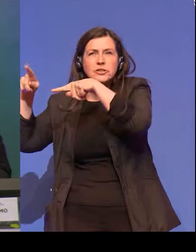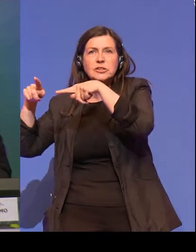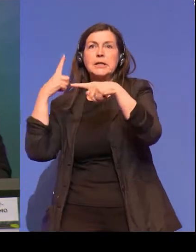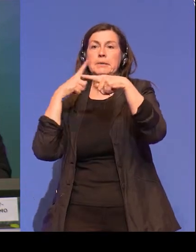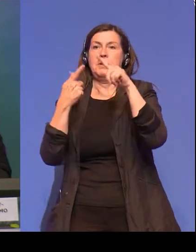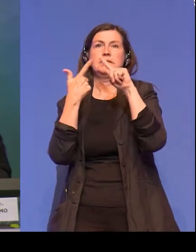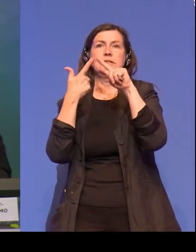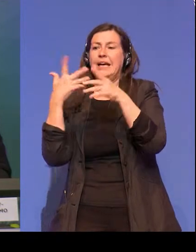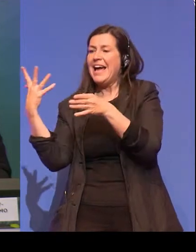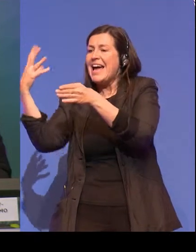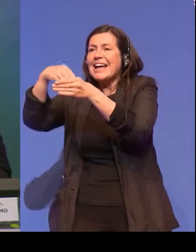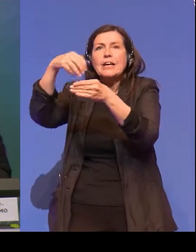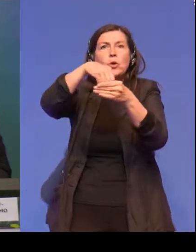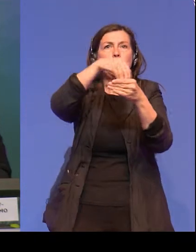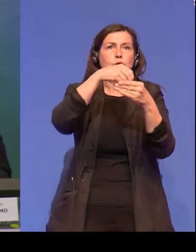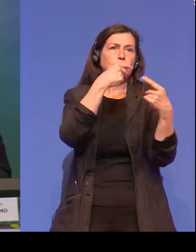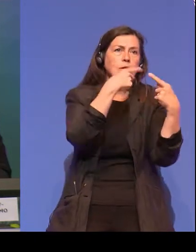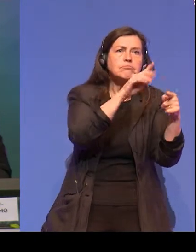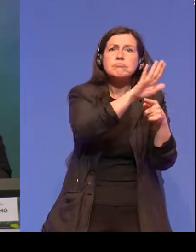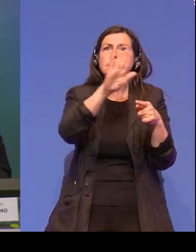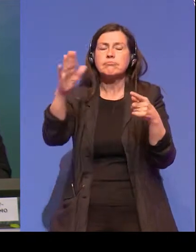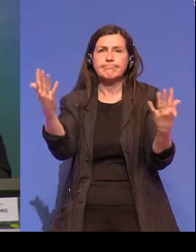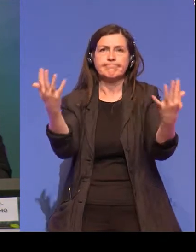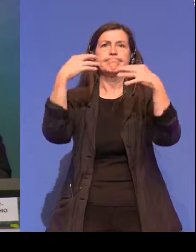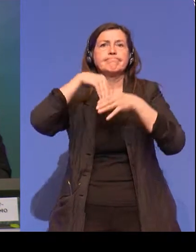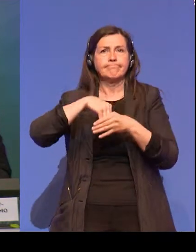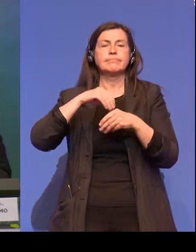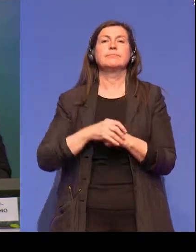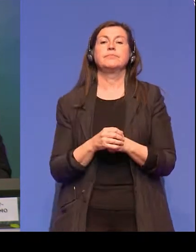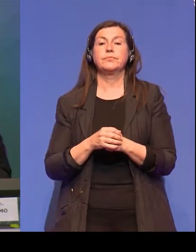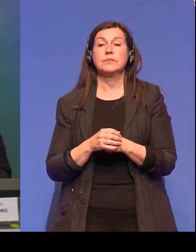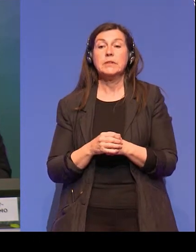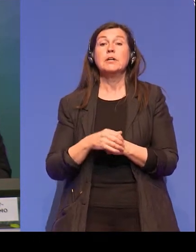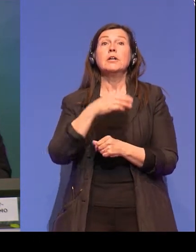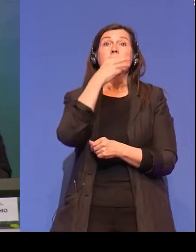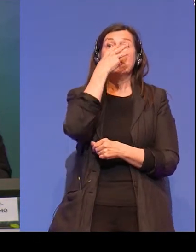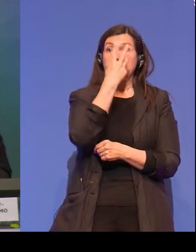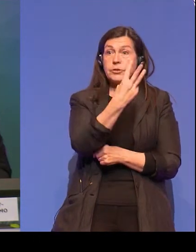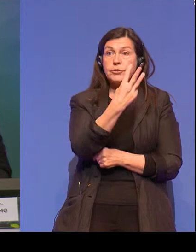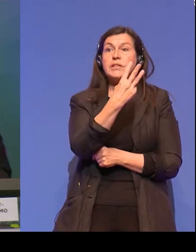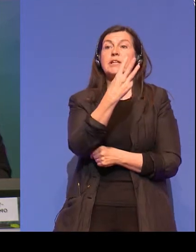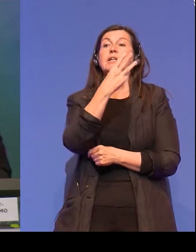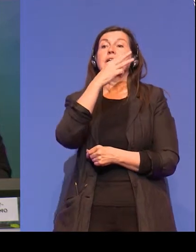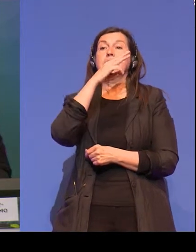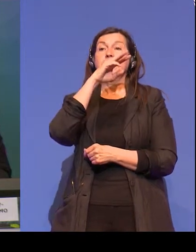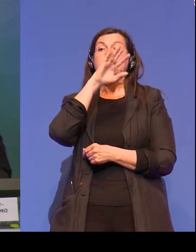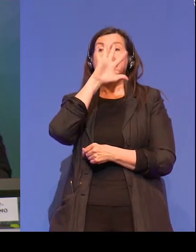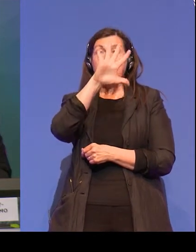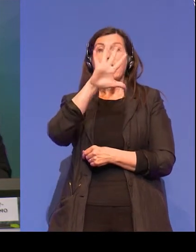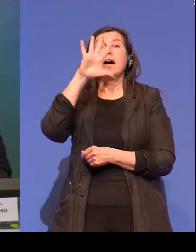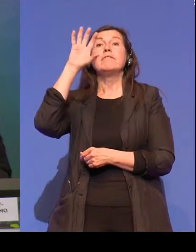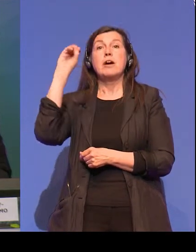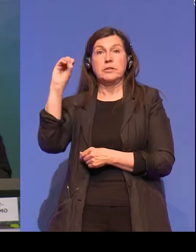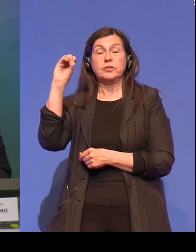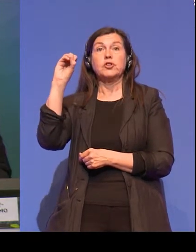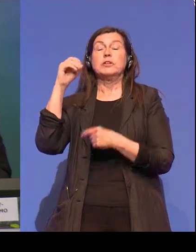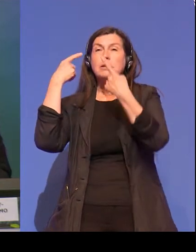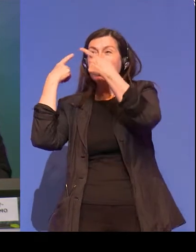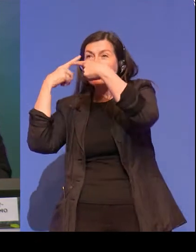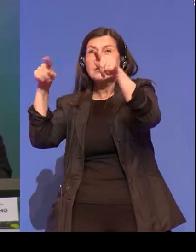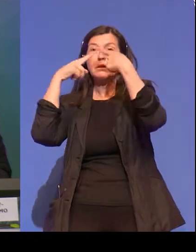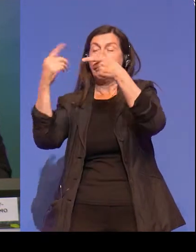next 3 days, we expect nearly 3,500 participants from a diverse range of